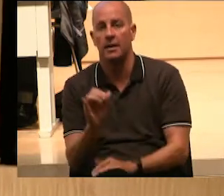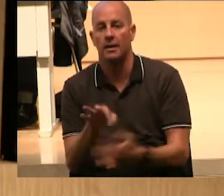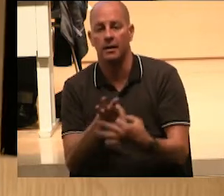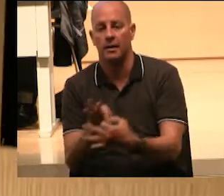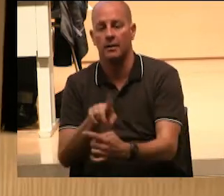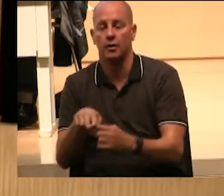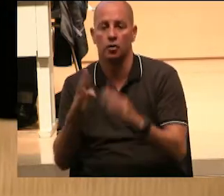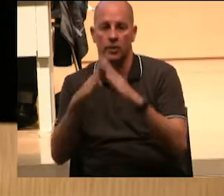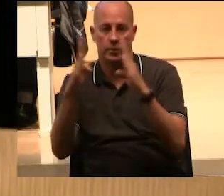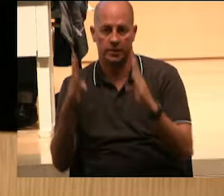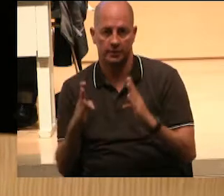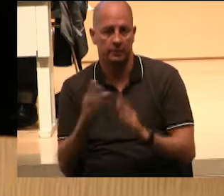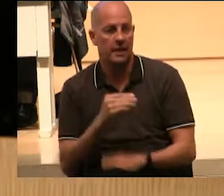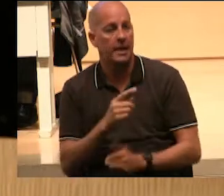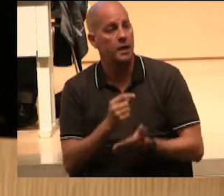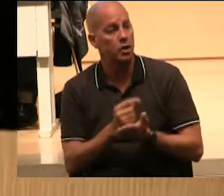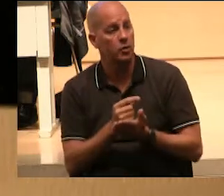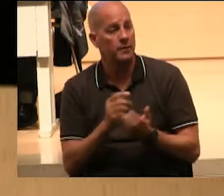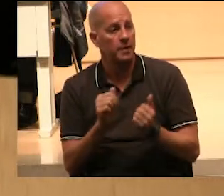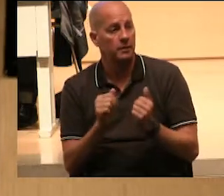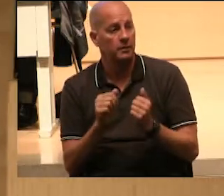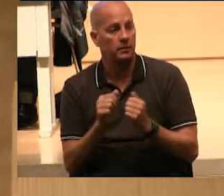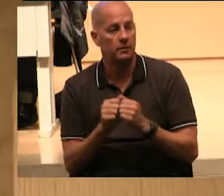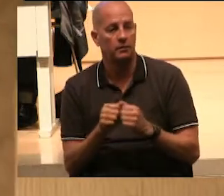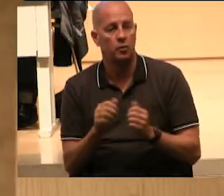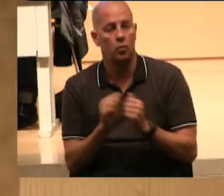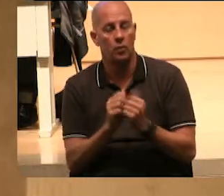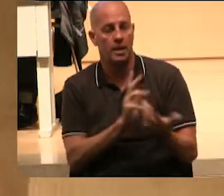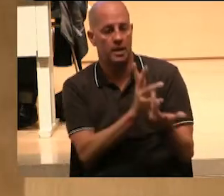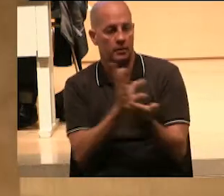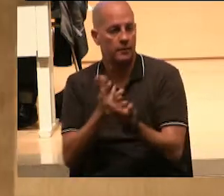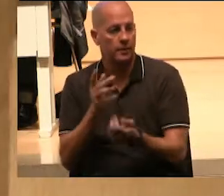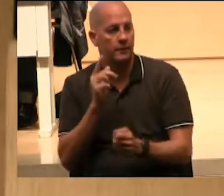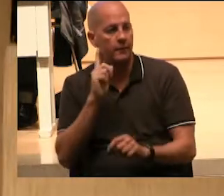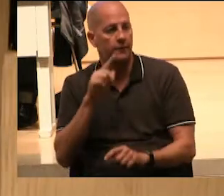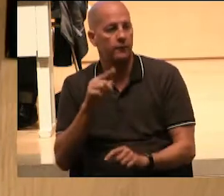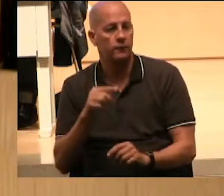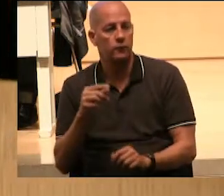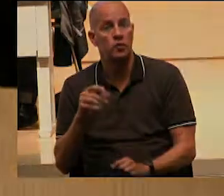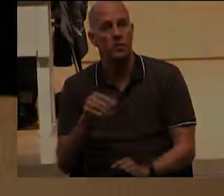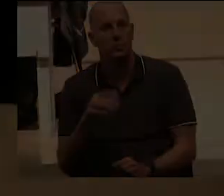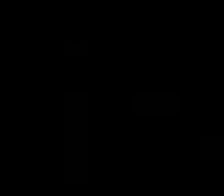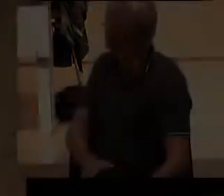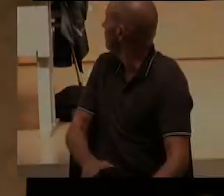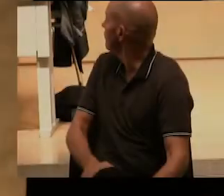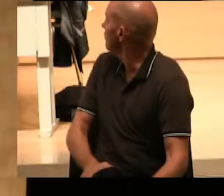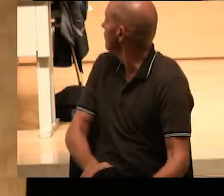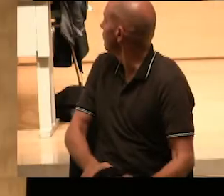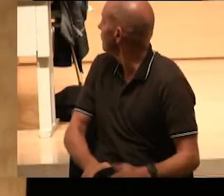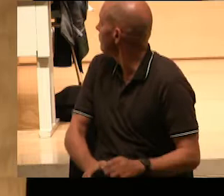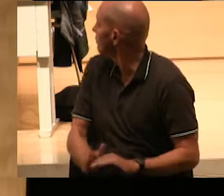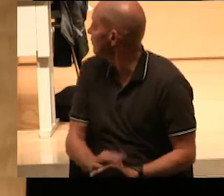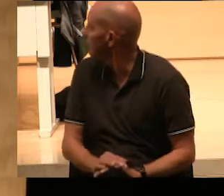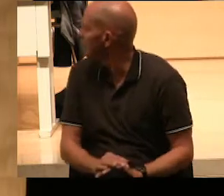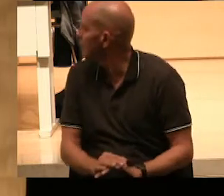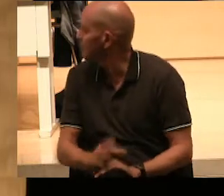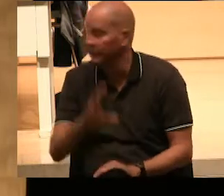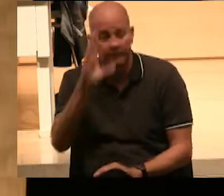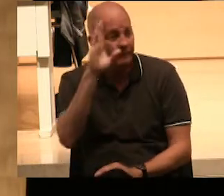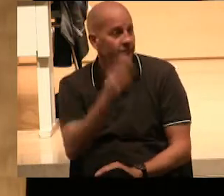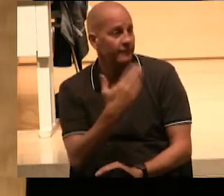to housing and treatment modalities and accommodations to enable tenants to remain in their homes. Good afternoon, everybody.